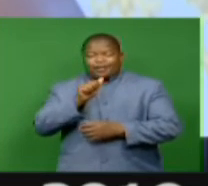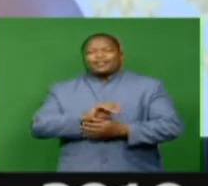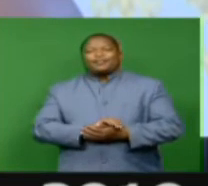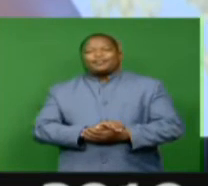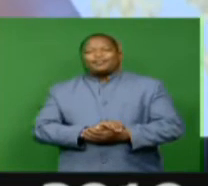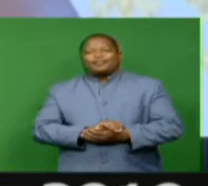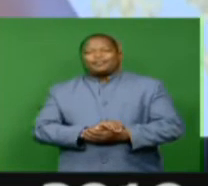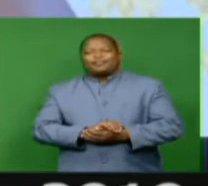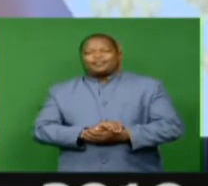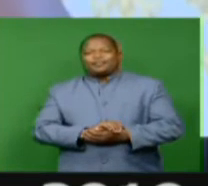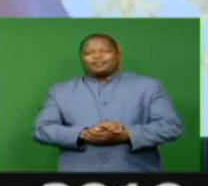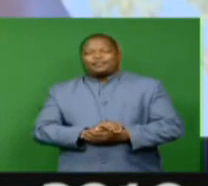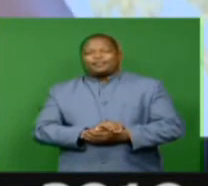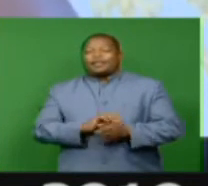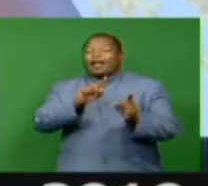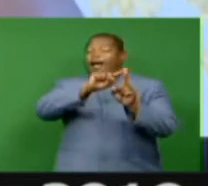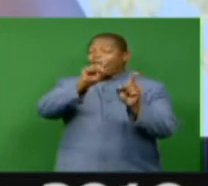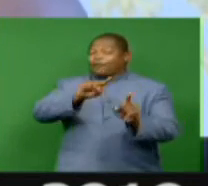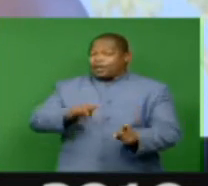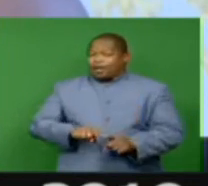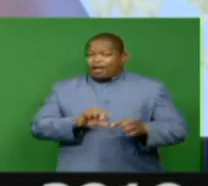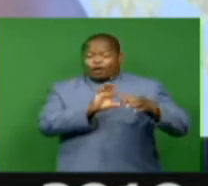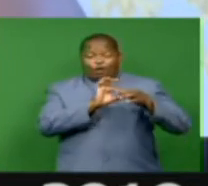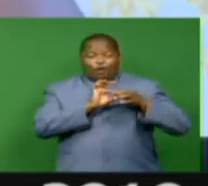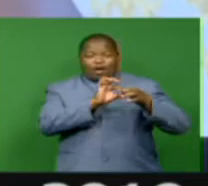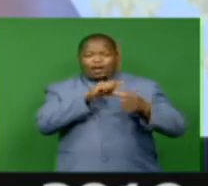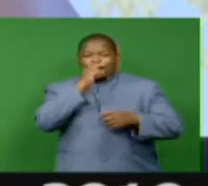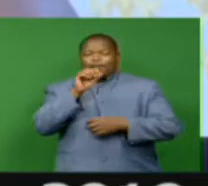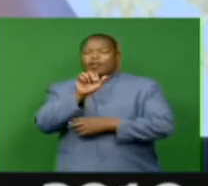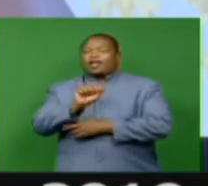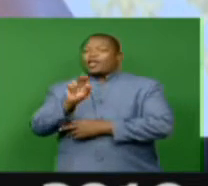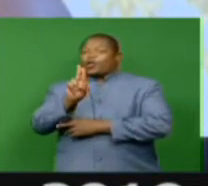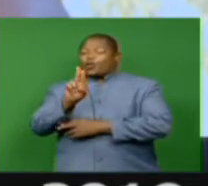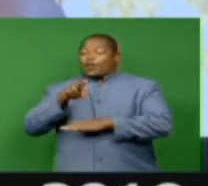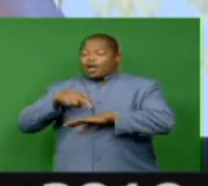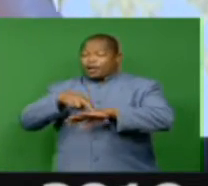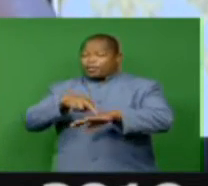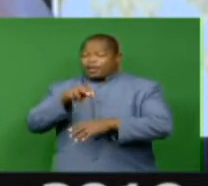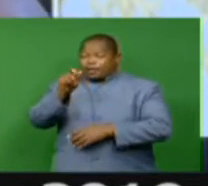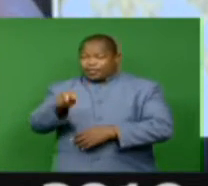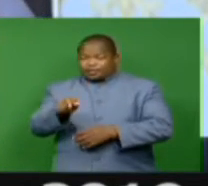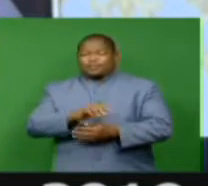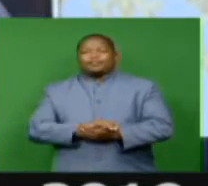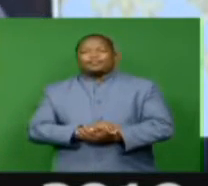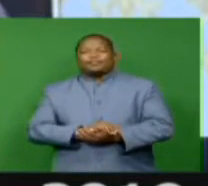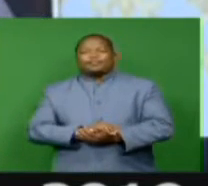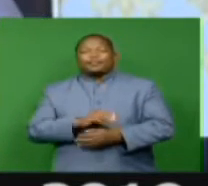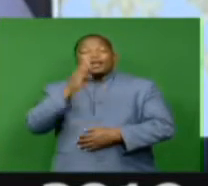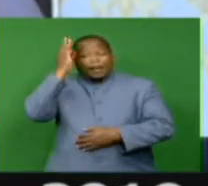representative of the Chairperson of the African Union, Your Royal Highnesses,